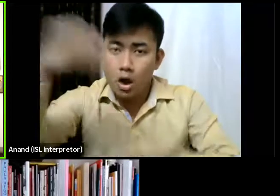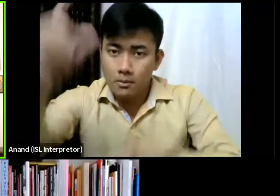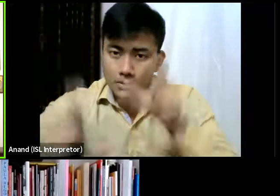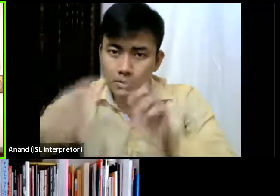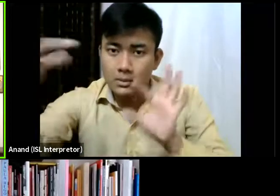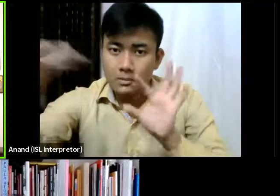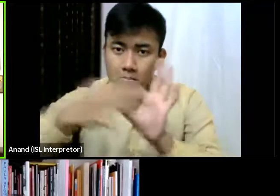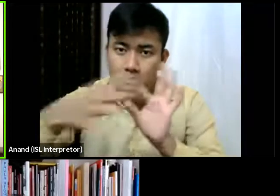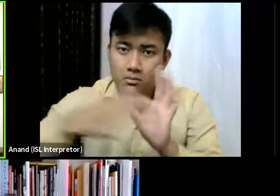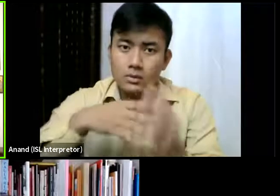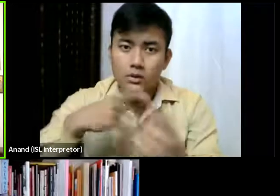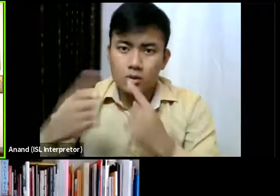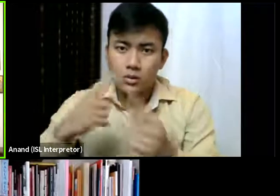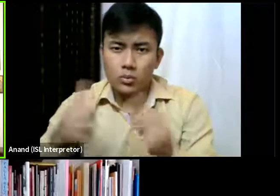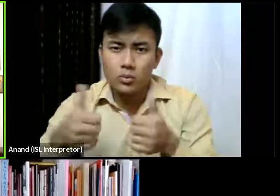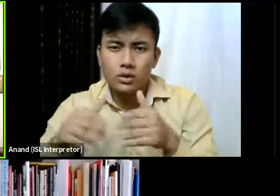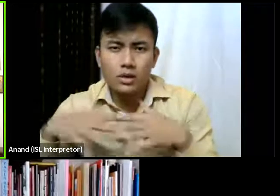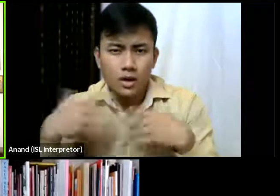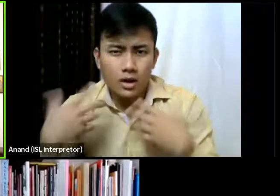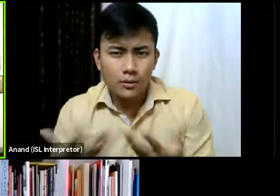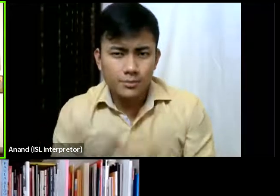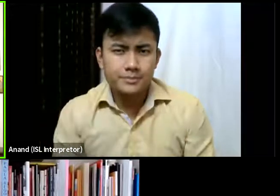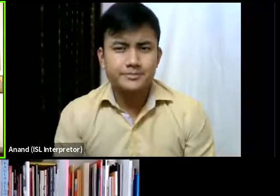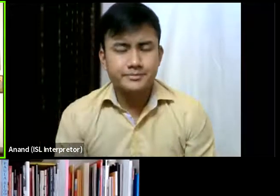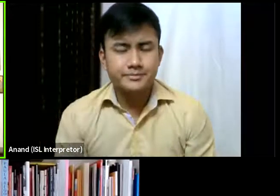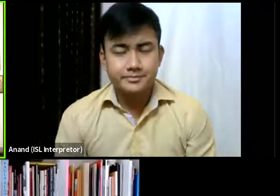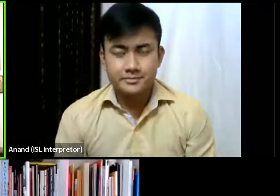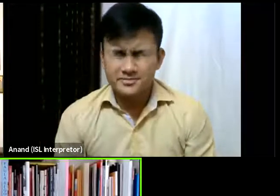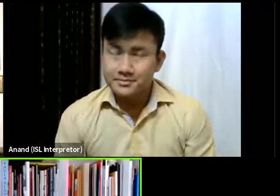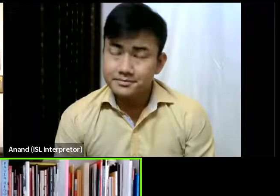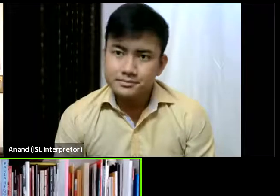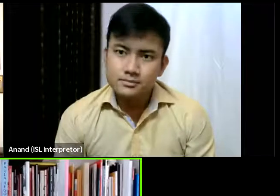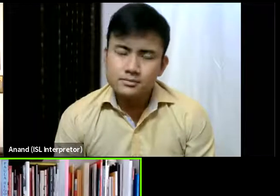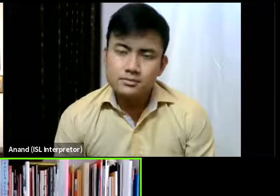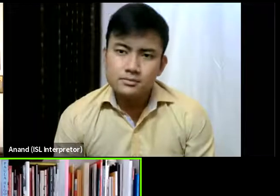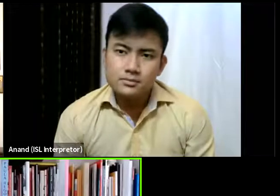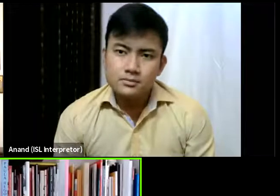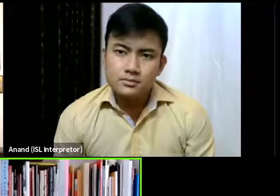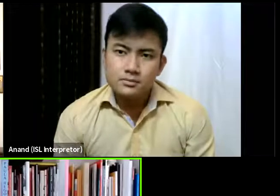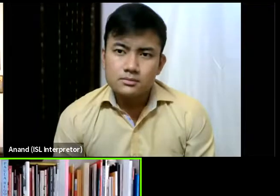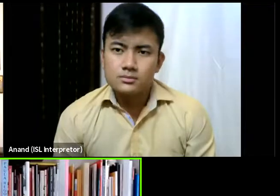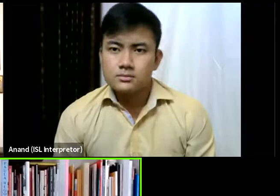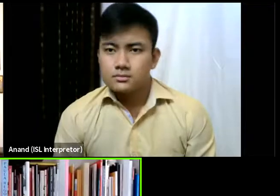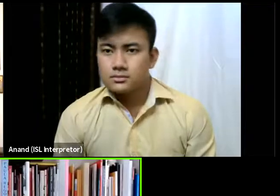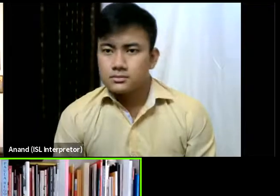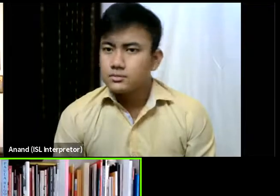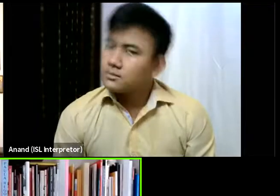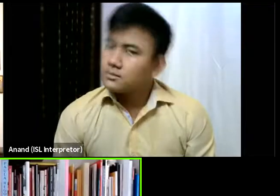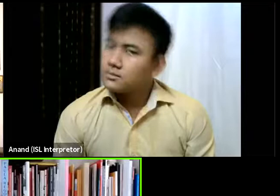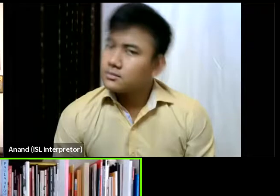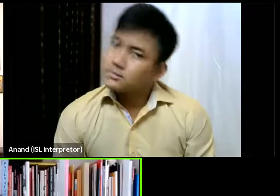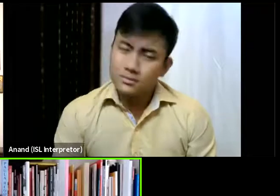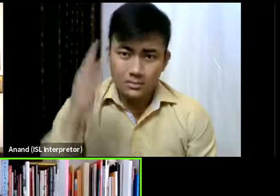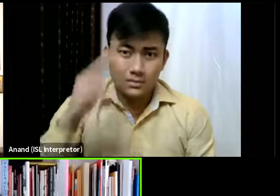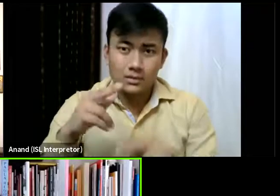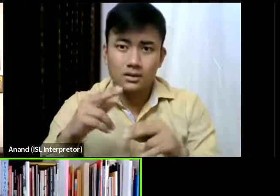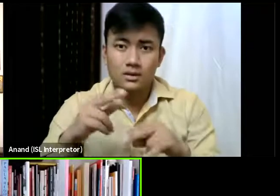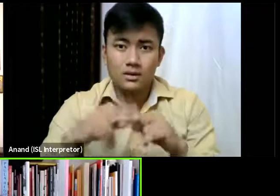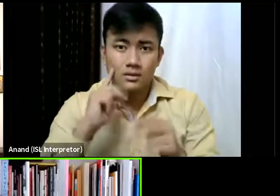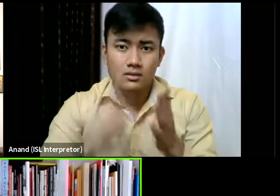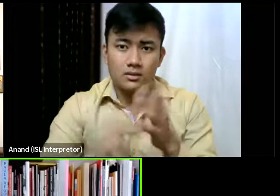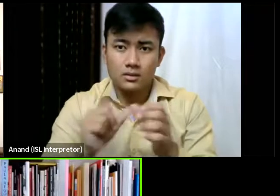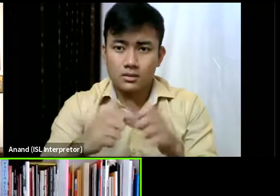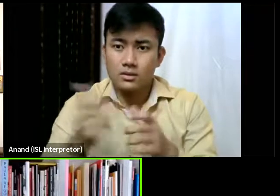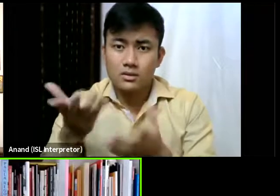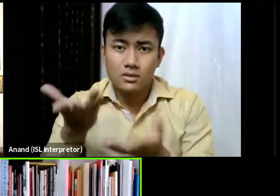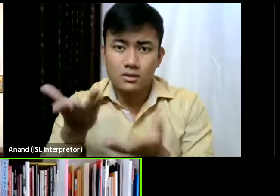think. Or get it noticed, basically. Yeah. So, the Venice Biennale is not just the exhibition